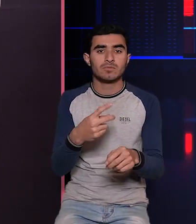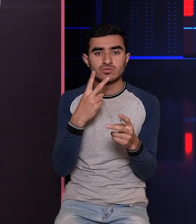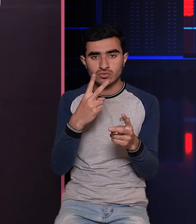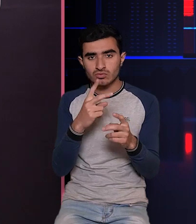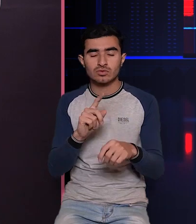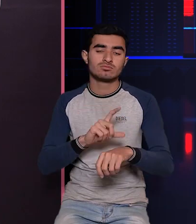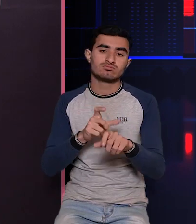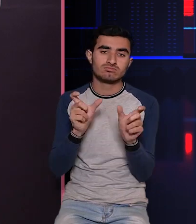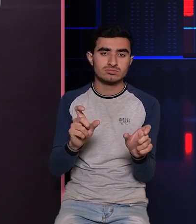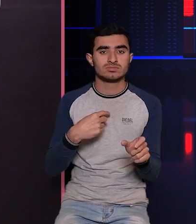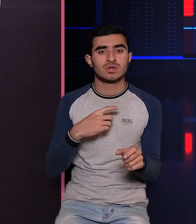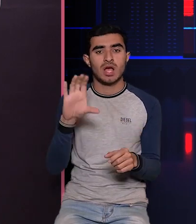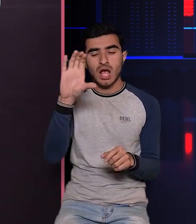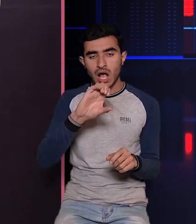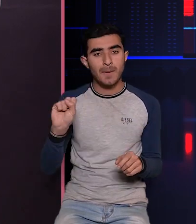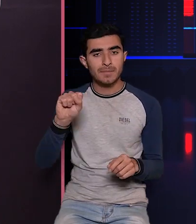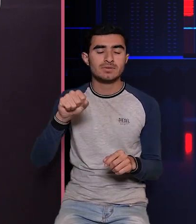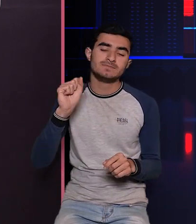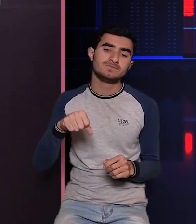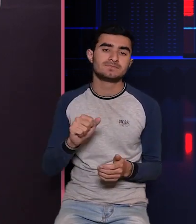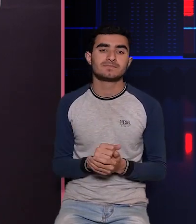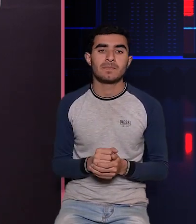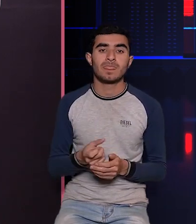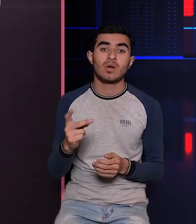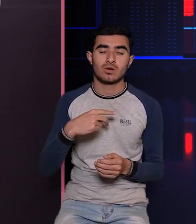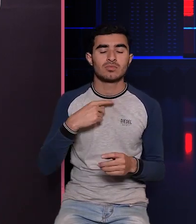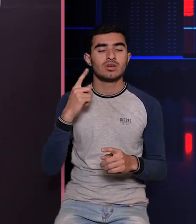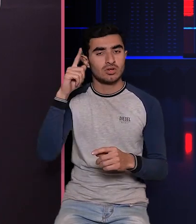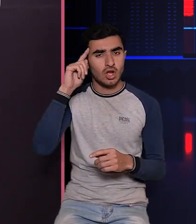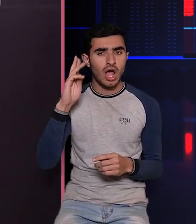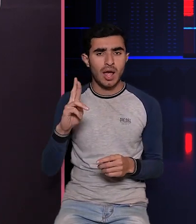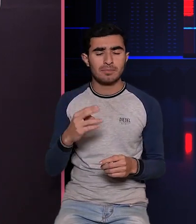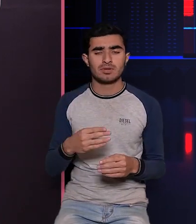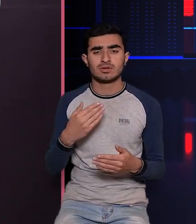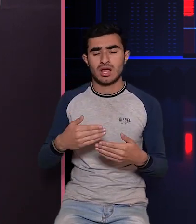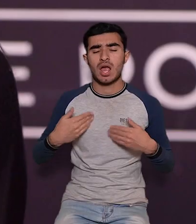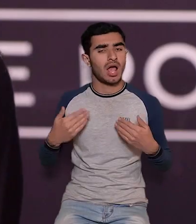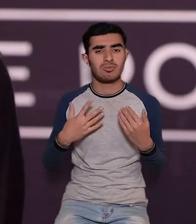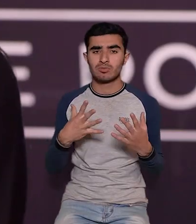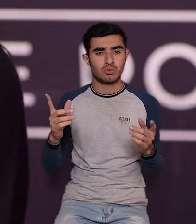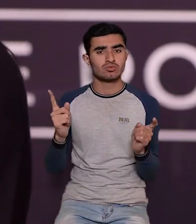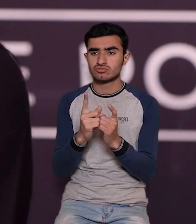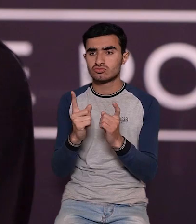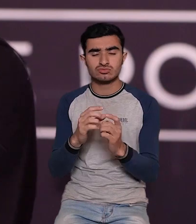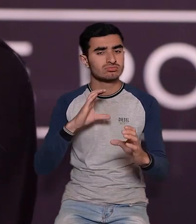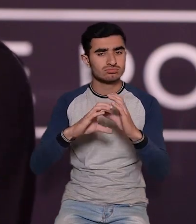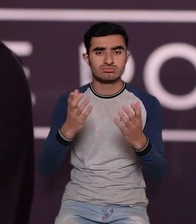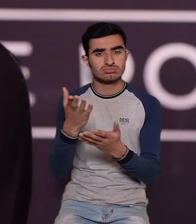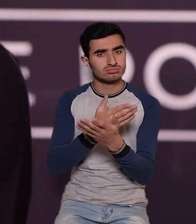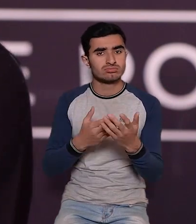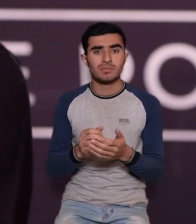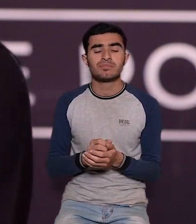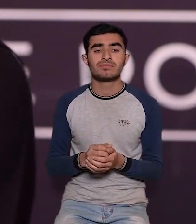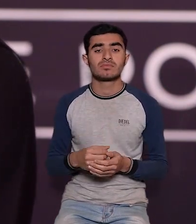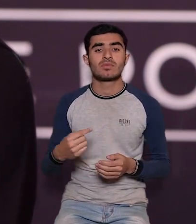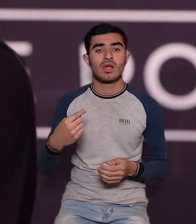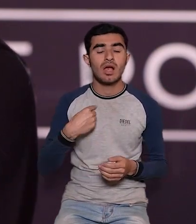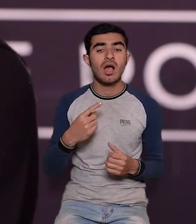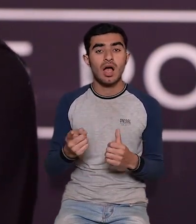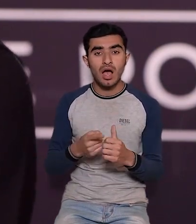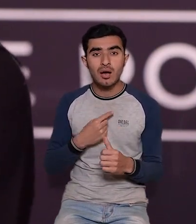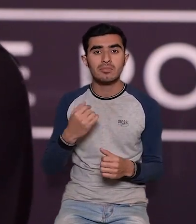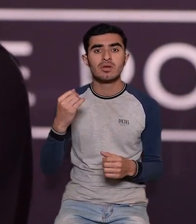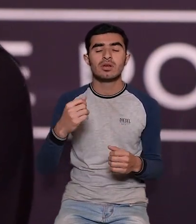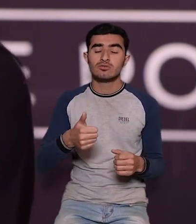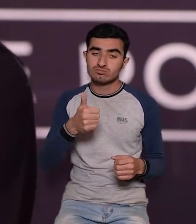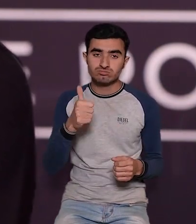and would like to engage with, and we're very happy to be doing that. We are a contemporary arts foundation, so contemporary issues